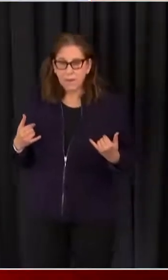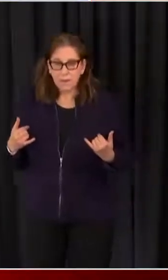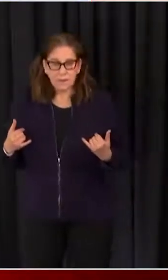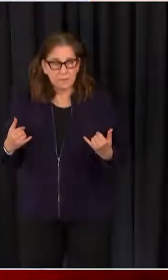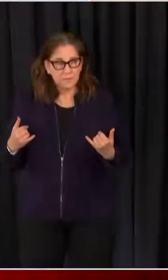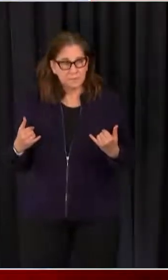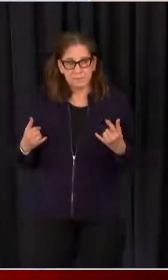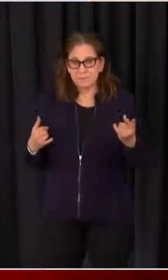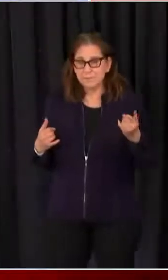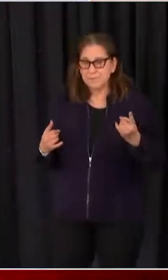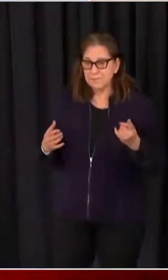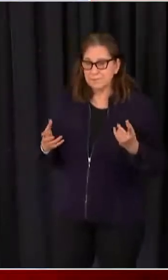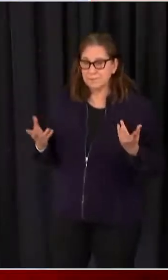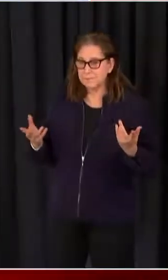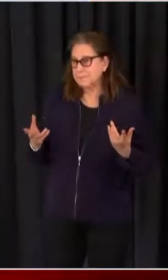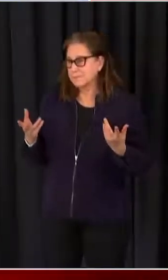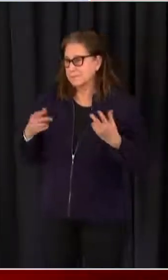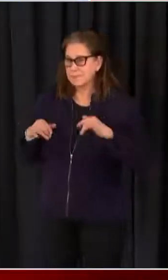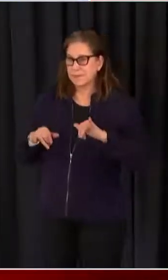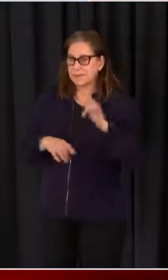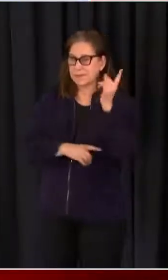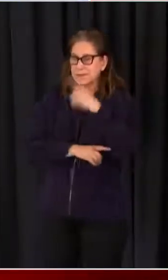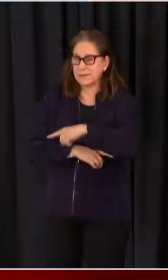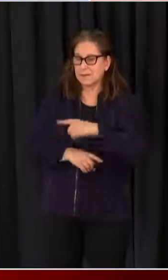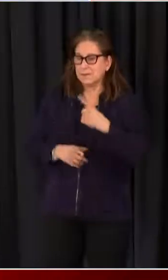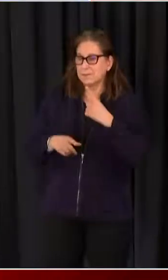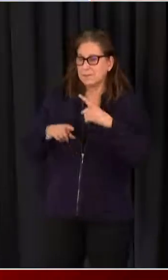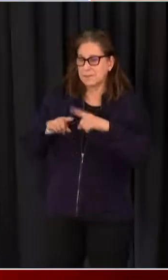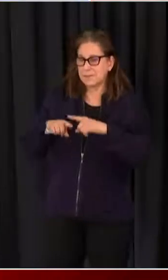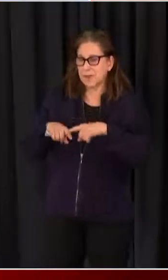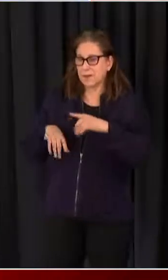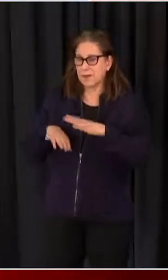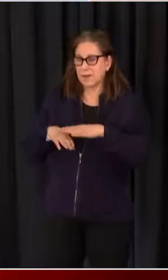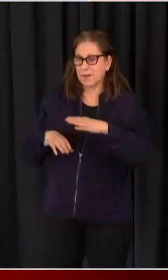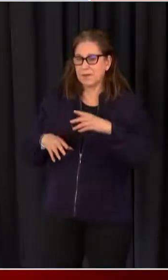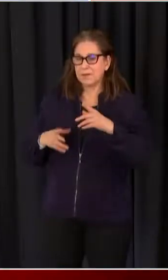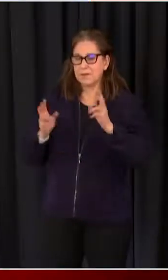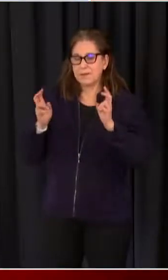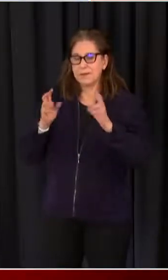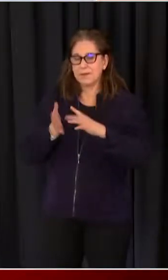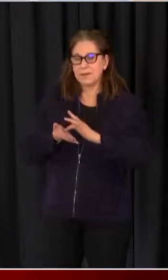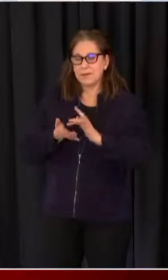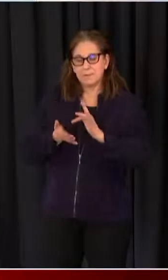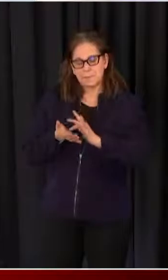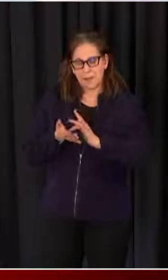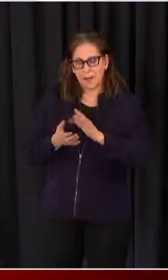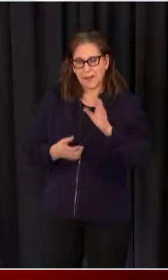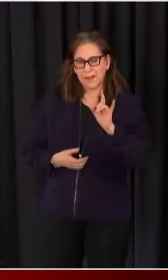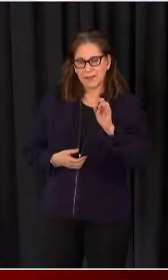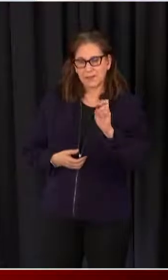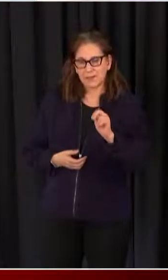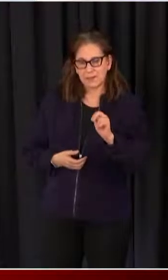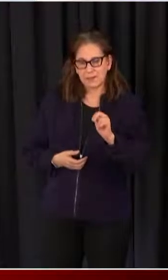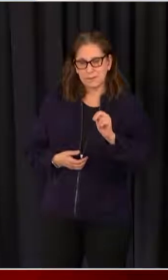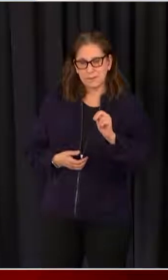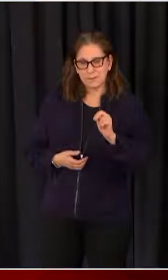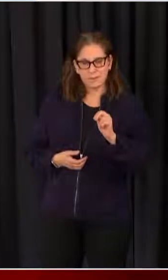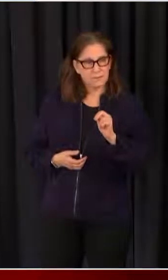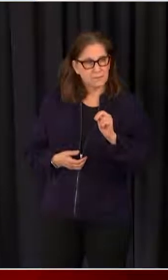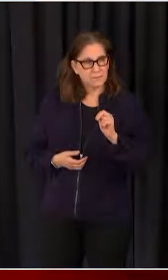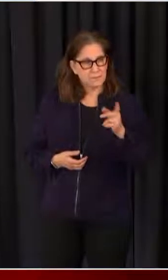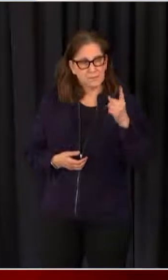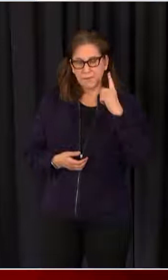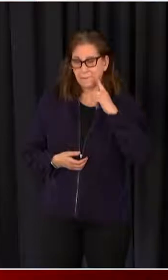happen. And we have requested repeatedly the opportunity to have a flexible program that is adaptive to the needs of our